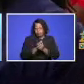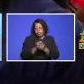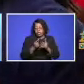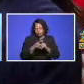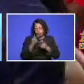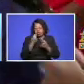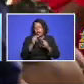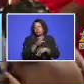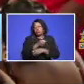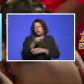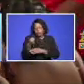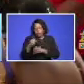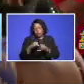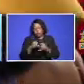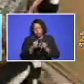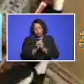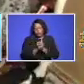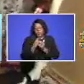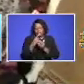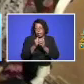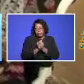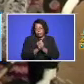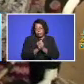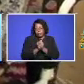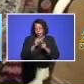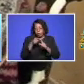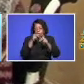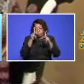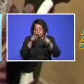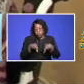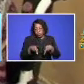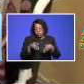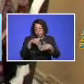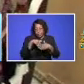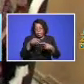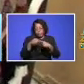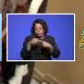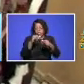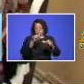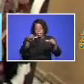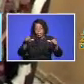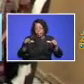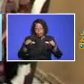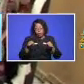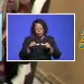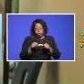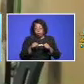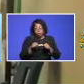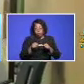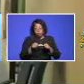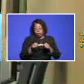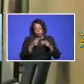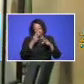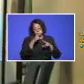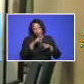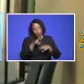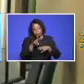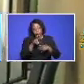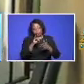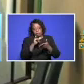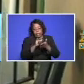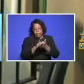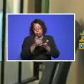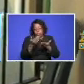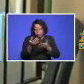address those issues. Wherever persons within that particular area have observations that may